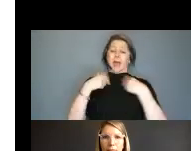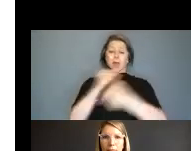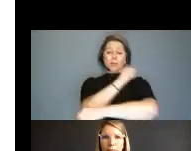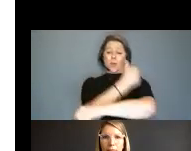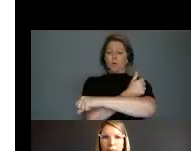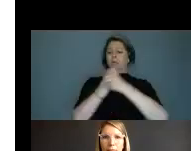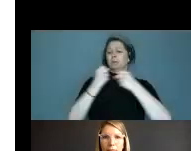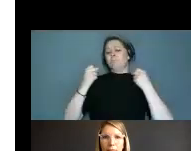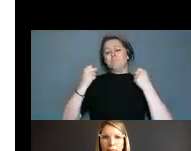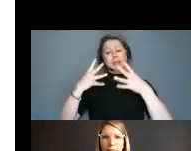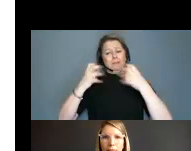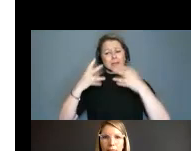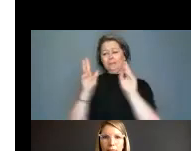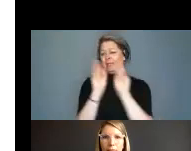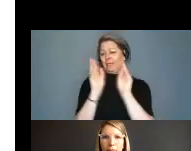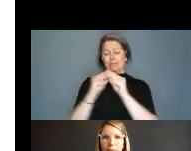of these cases.